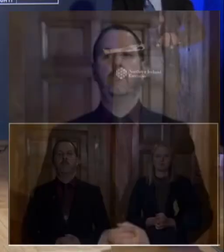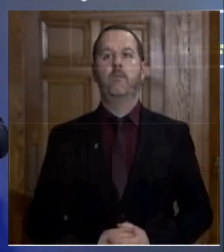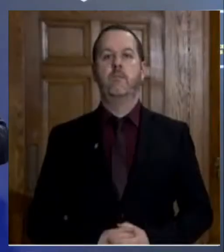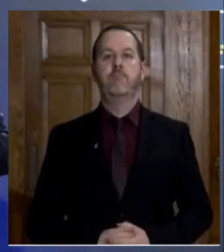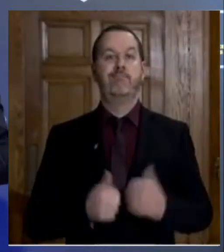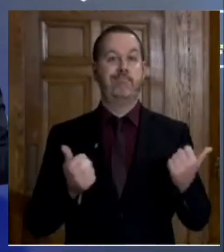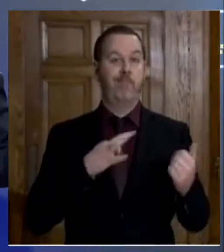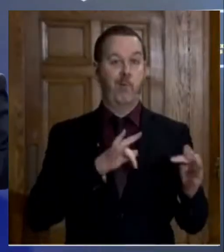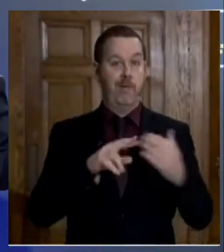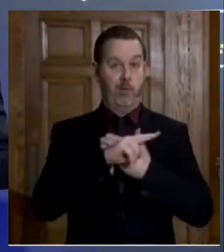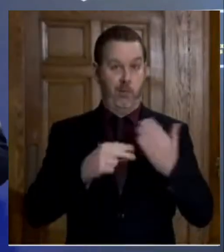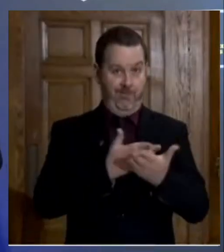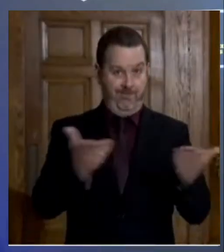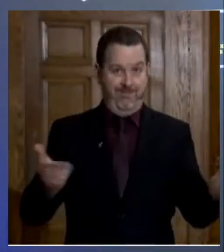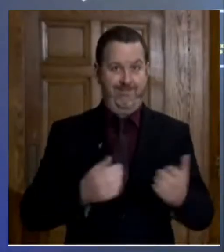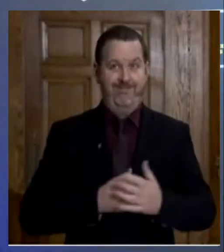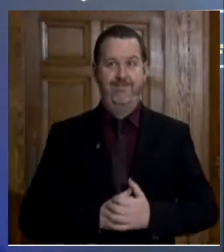Good afternoon, everyone.